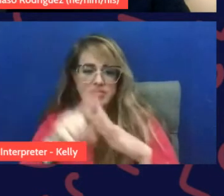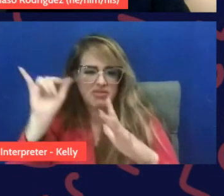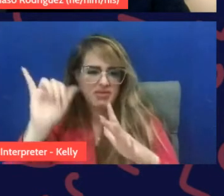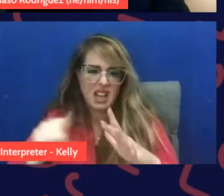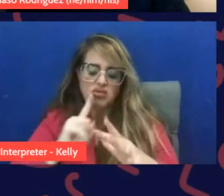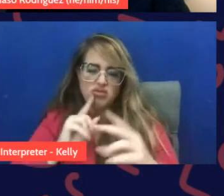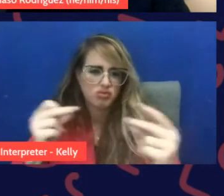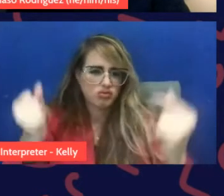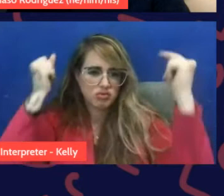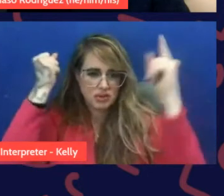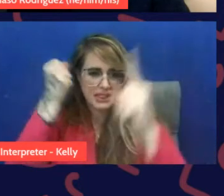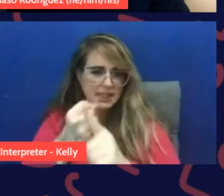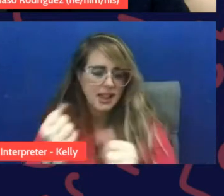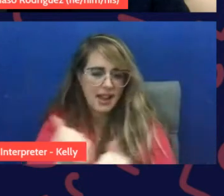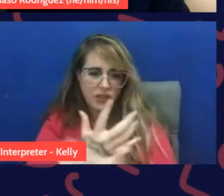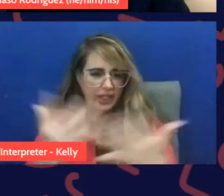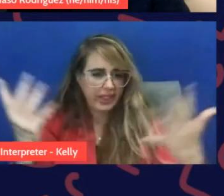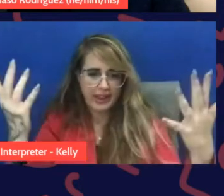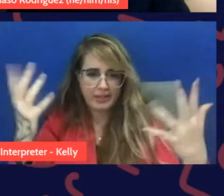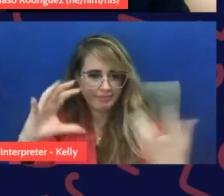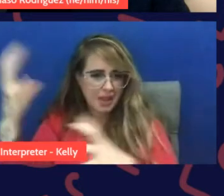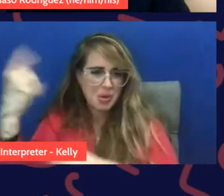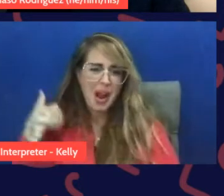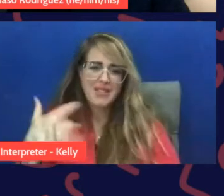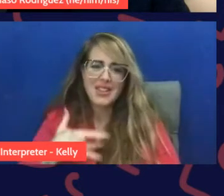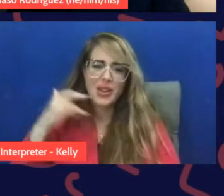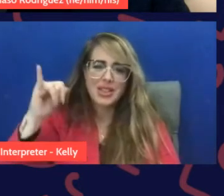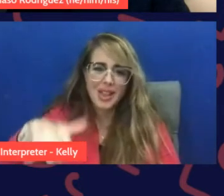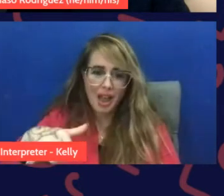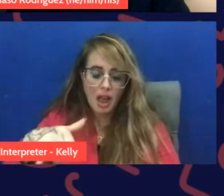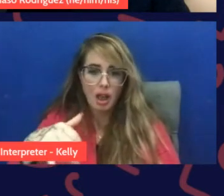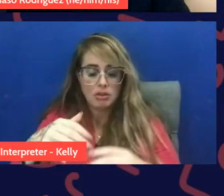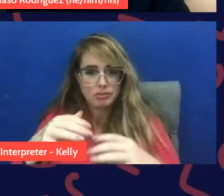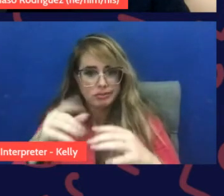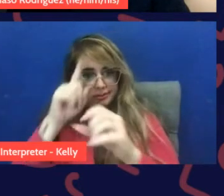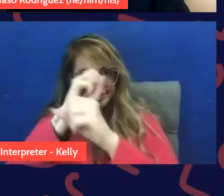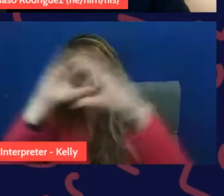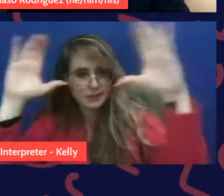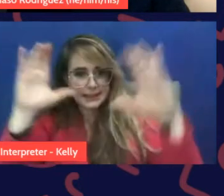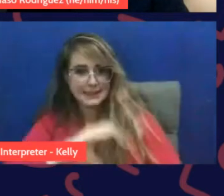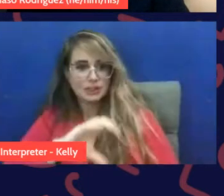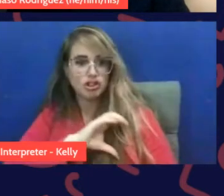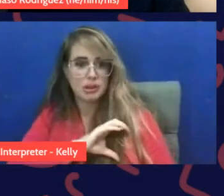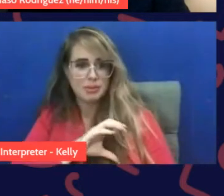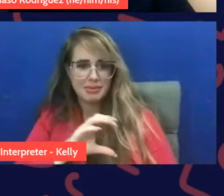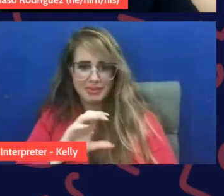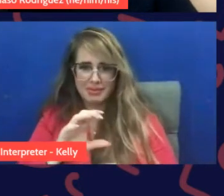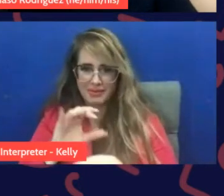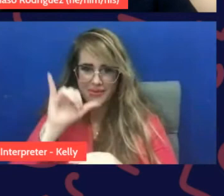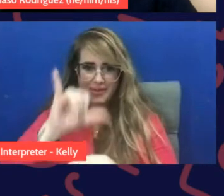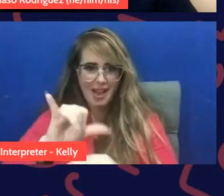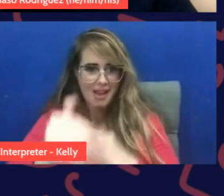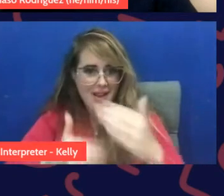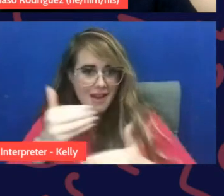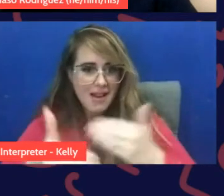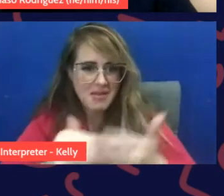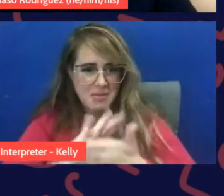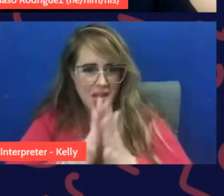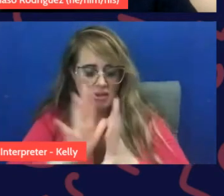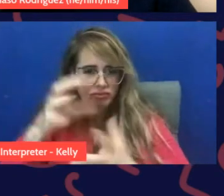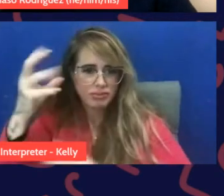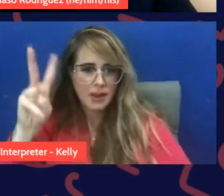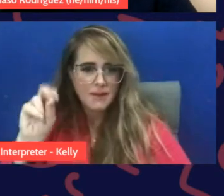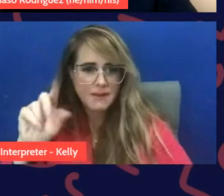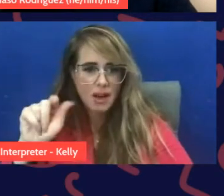where I felt the kind of volatility of citizenship as a concept. And I was like, oh, like your status could change at any